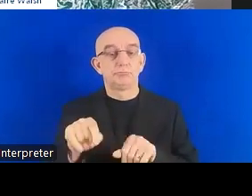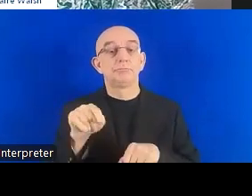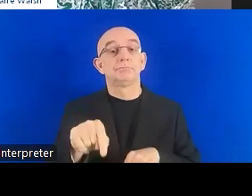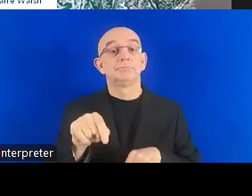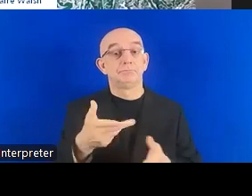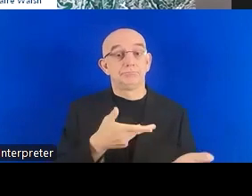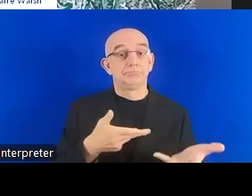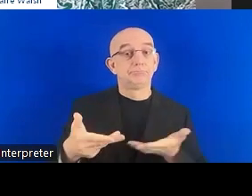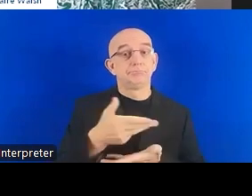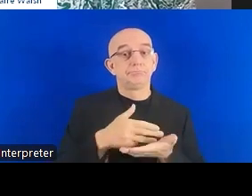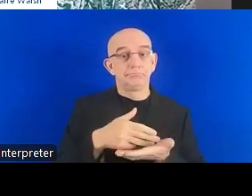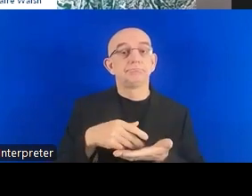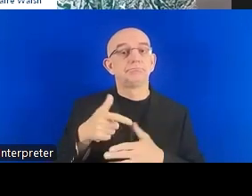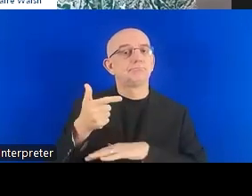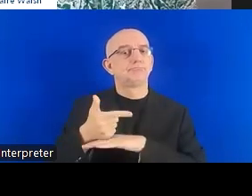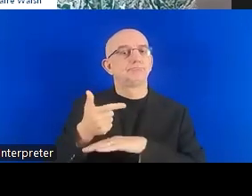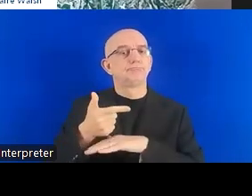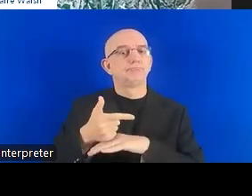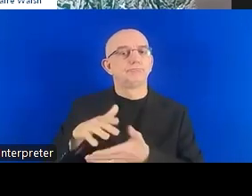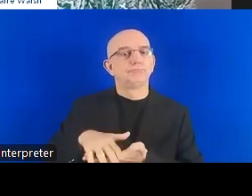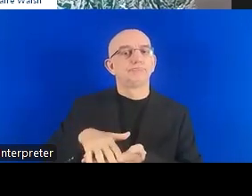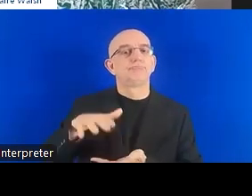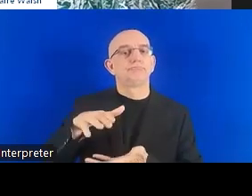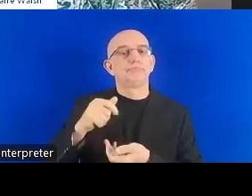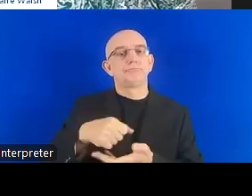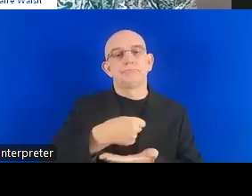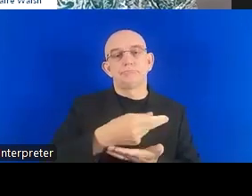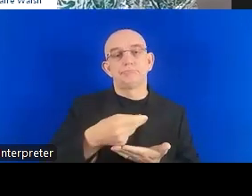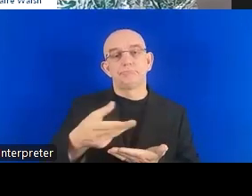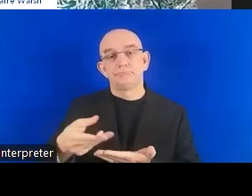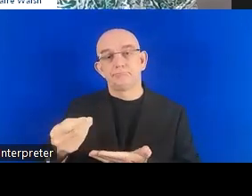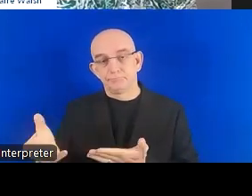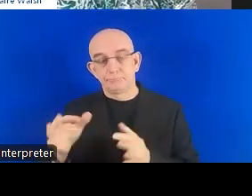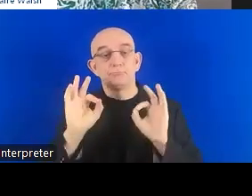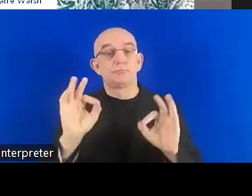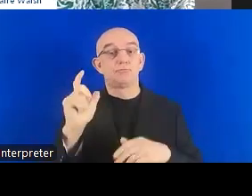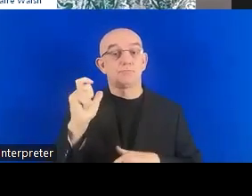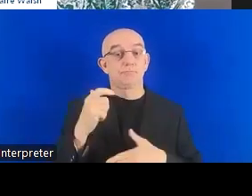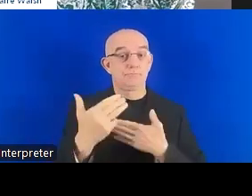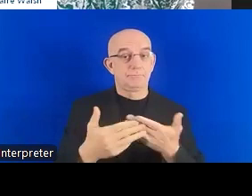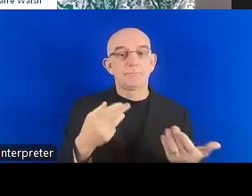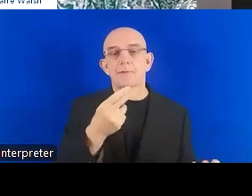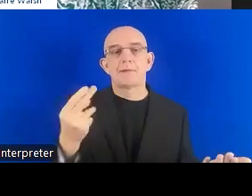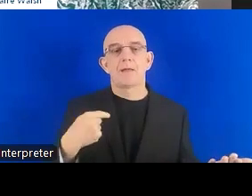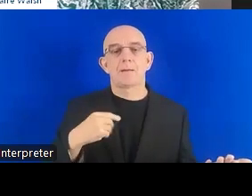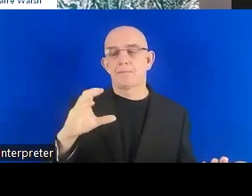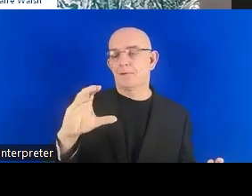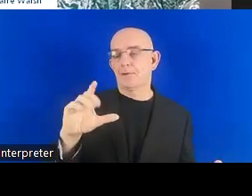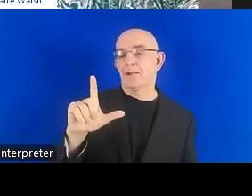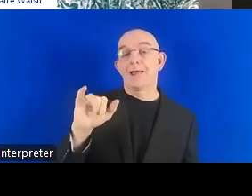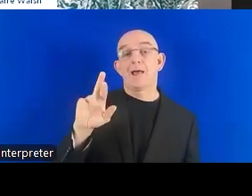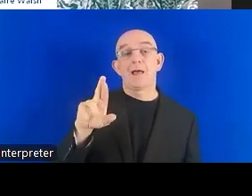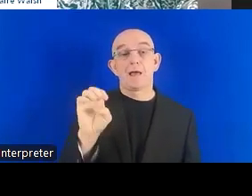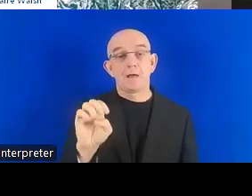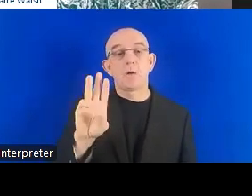Inclusive Futures Program, and I'm going to chair this webinar. Inclusive Futures is a UK government-funded program